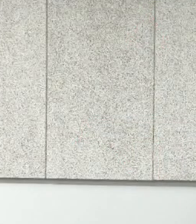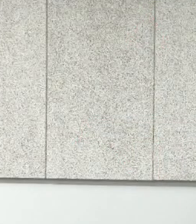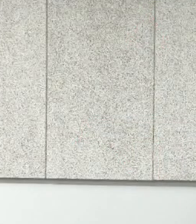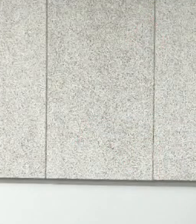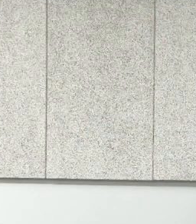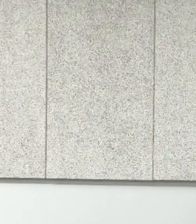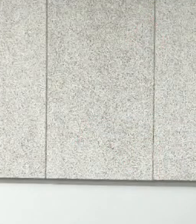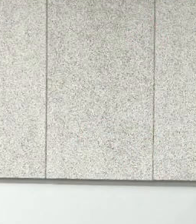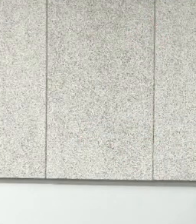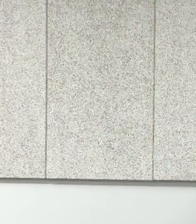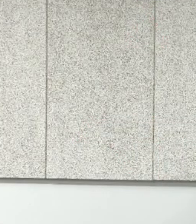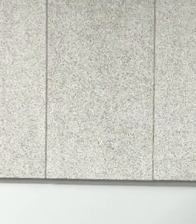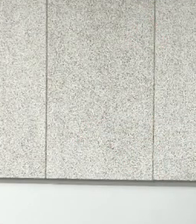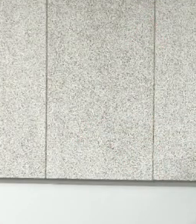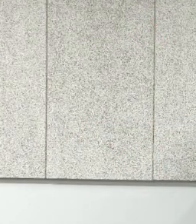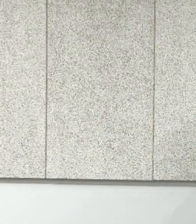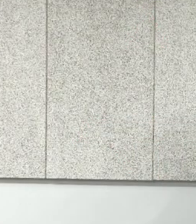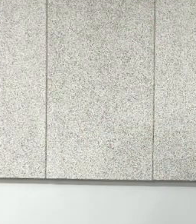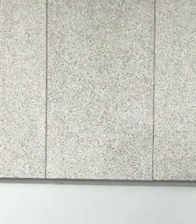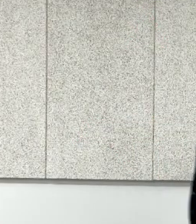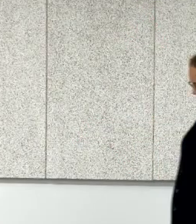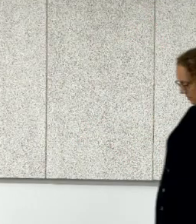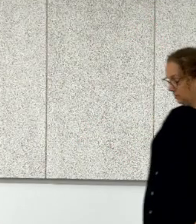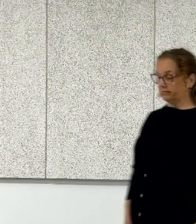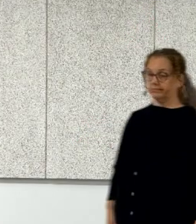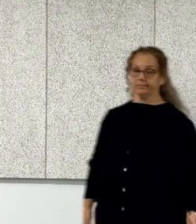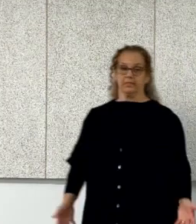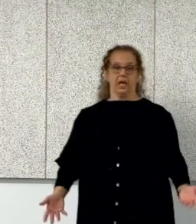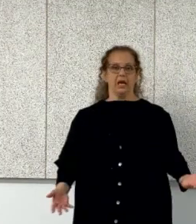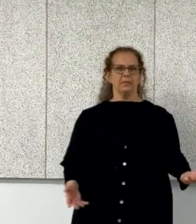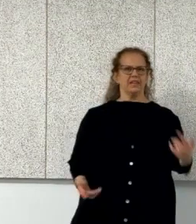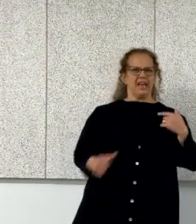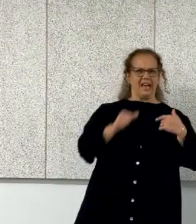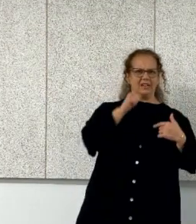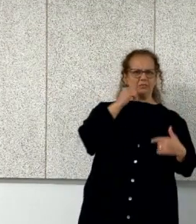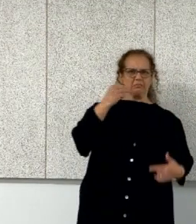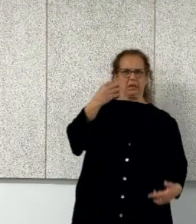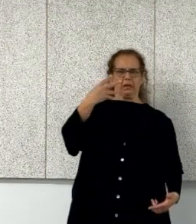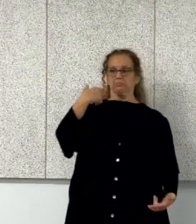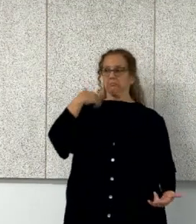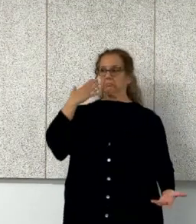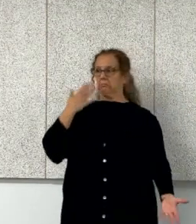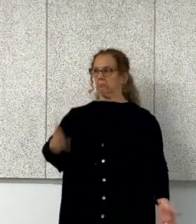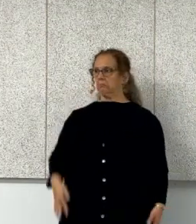Song. Hello, everyone. 18,000 people are just singing songs. Artist communities.